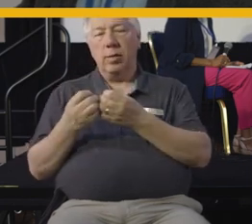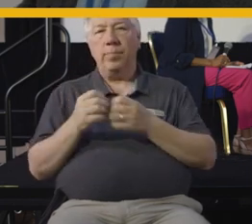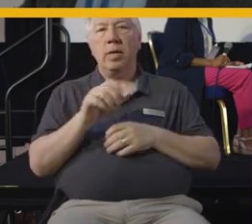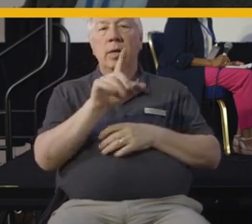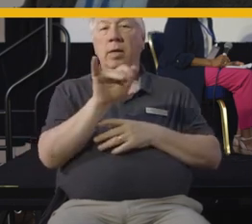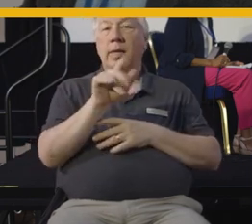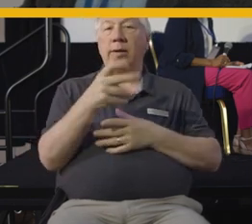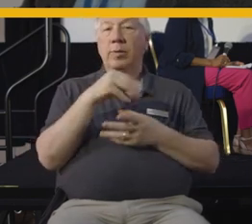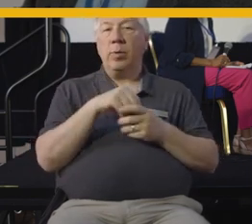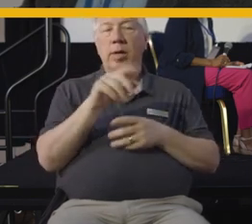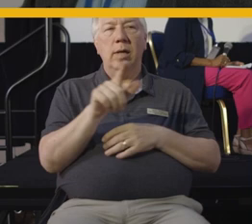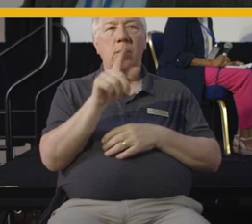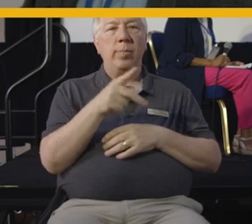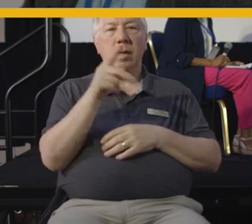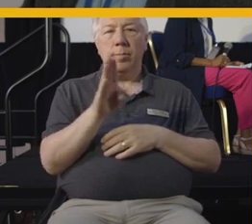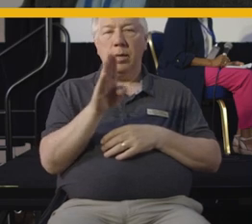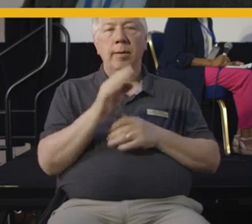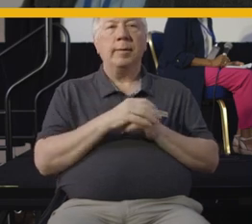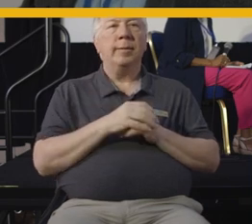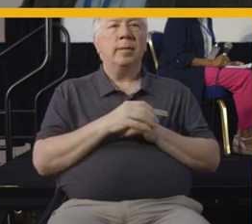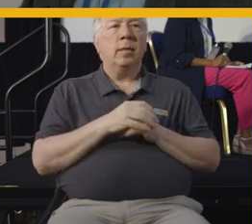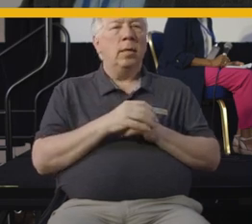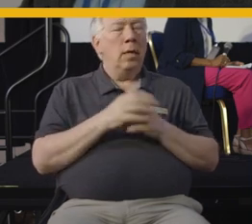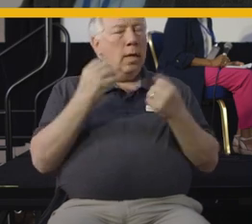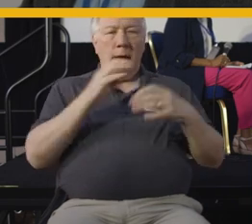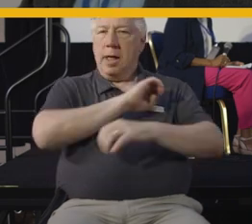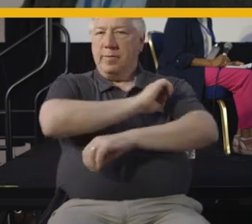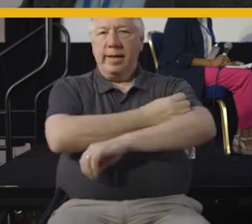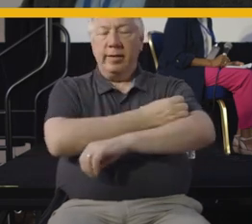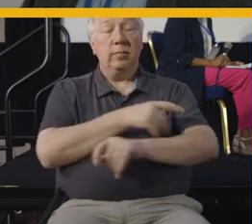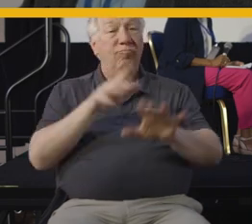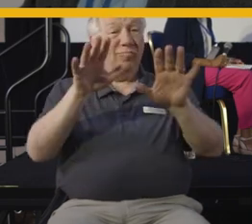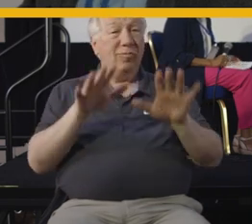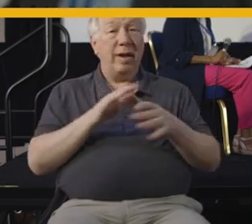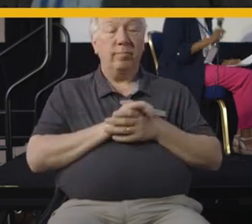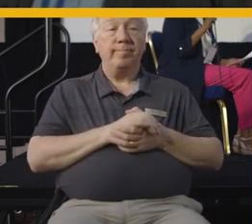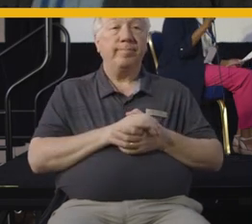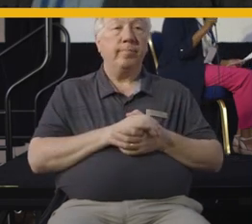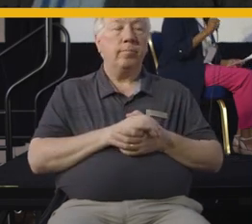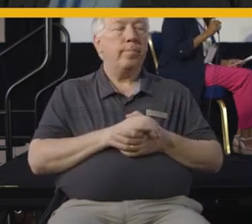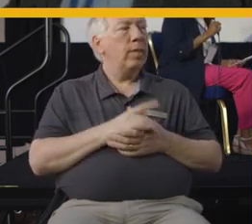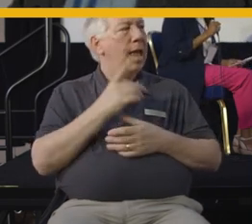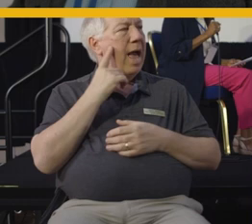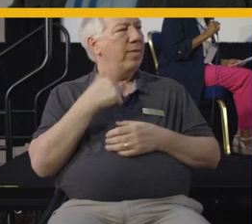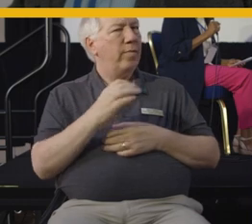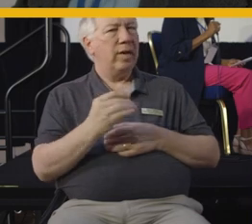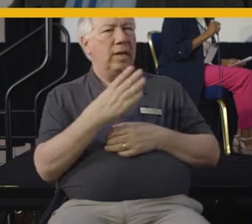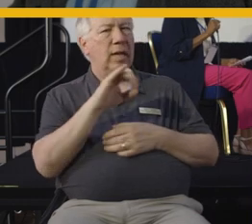was part of it at LPB. It was had a lot of energy to it. It was great. And I think we have a